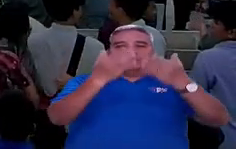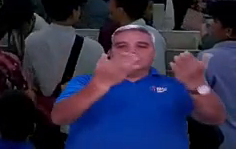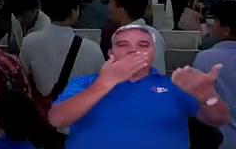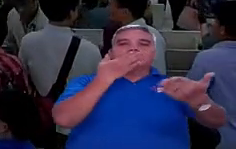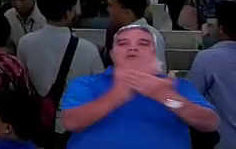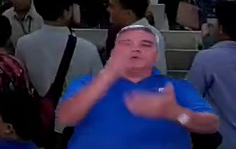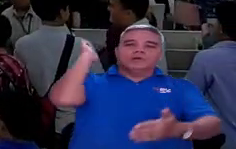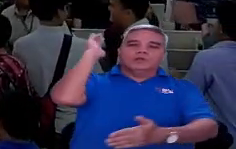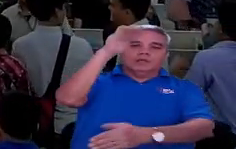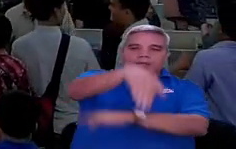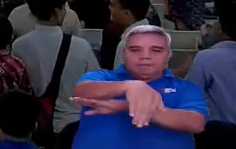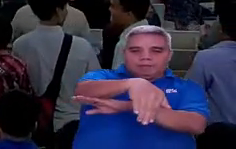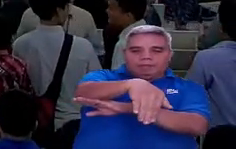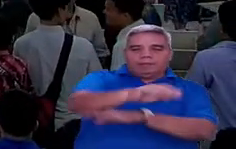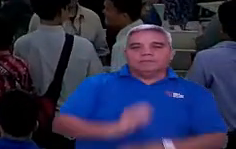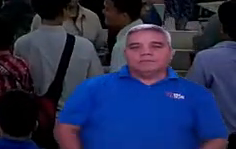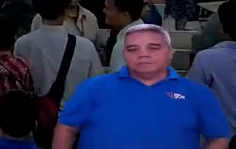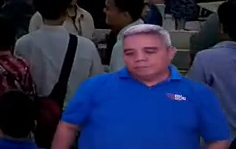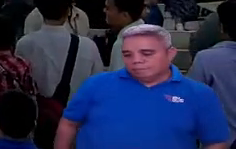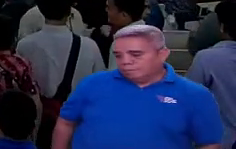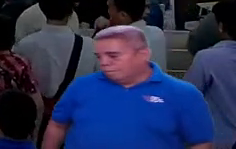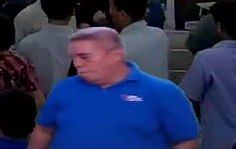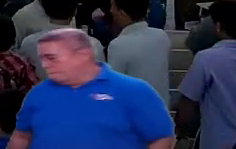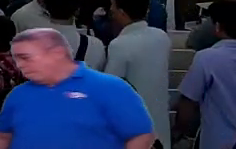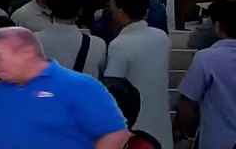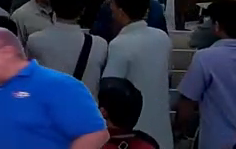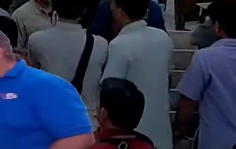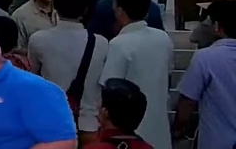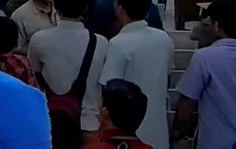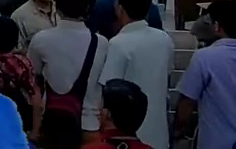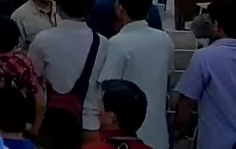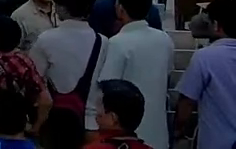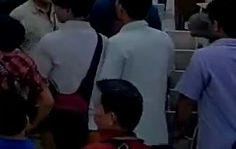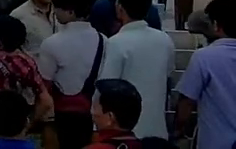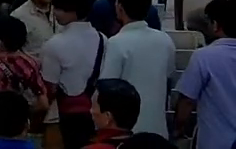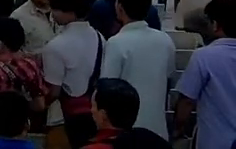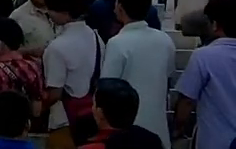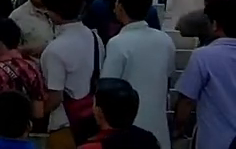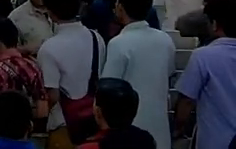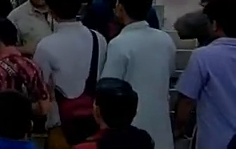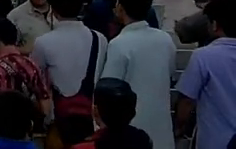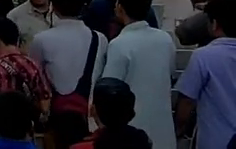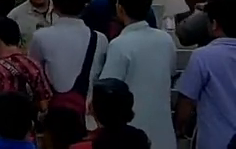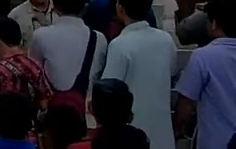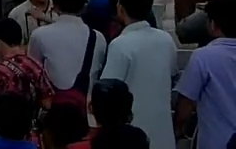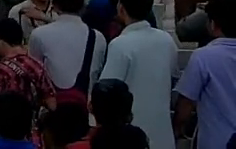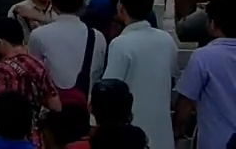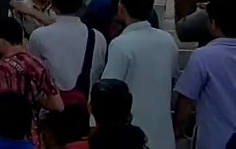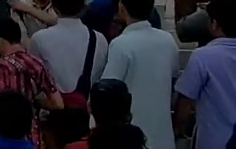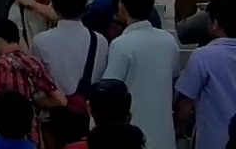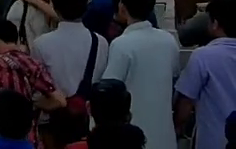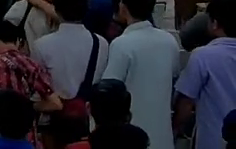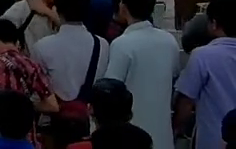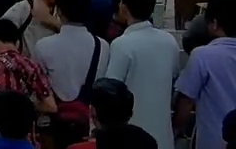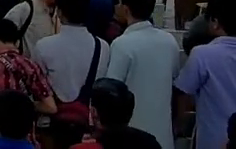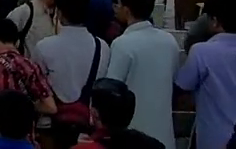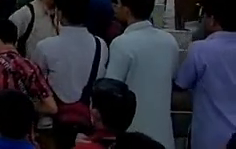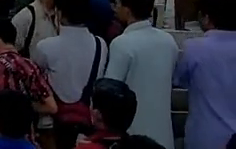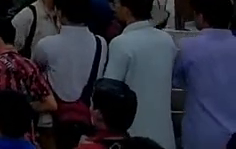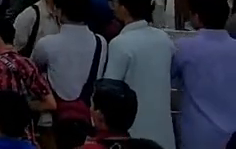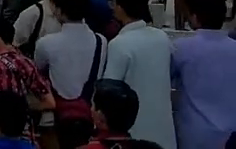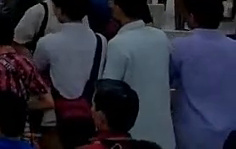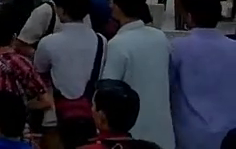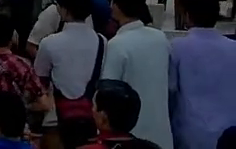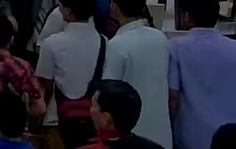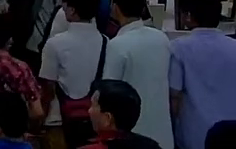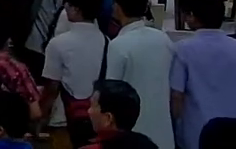gabi kanatong tanan. O, paspas, ayon nagdagang istorya, ha? Lamano lang and say, I'm praying for you. God bless you.